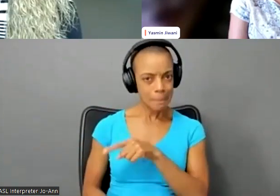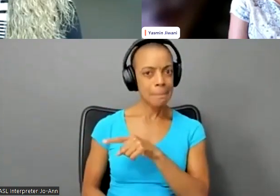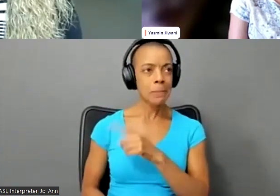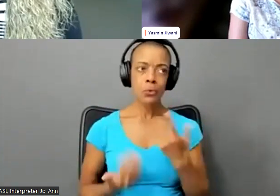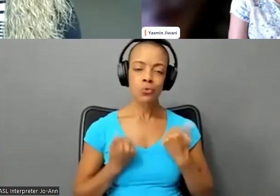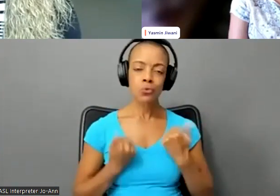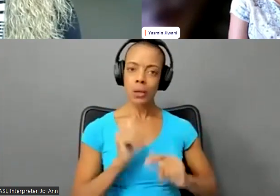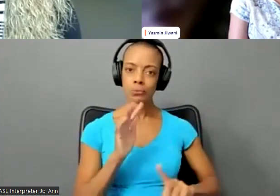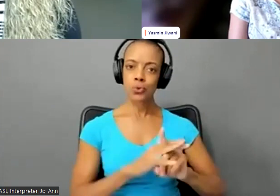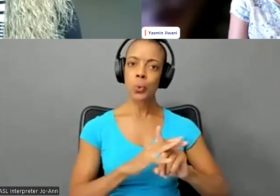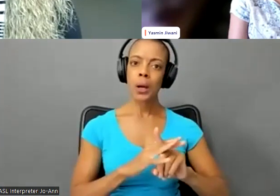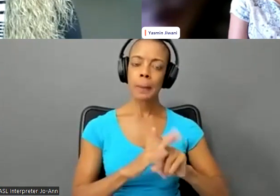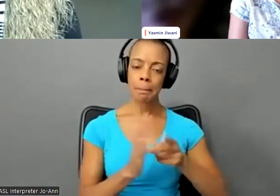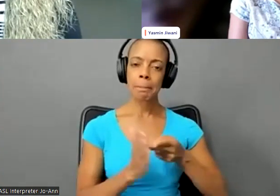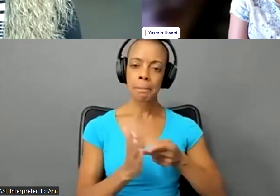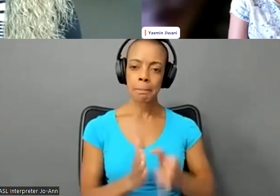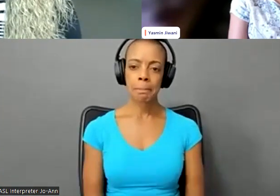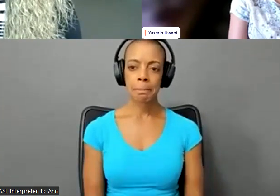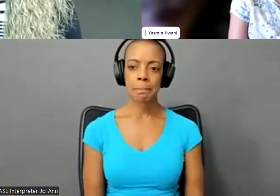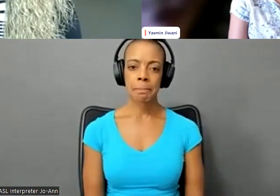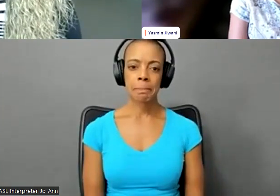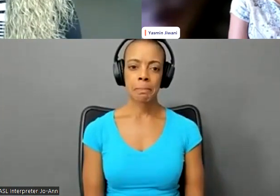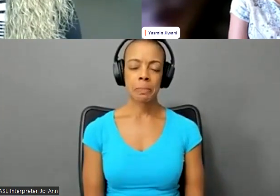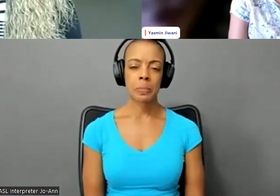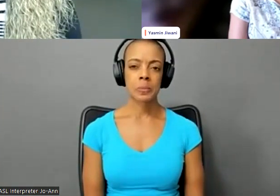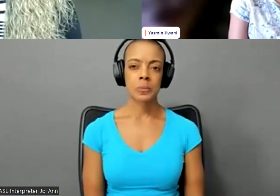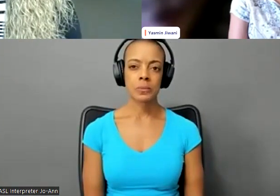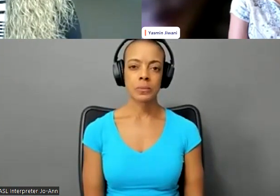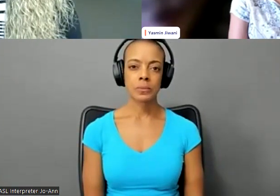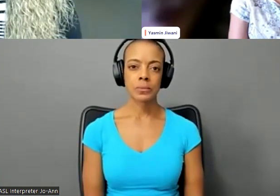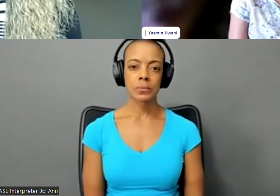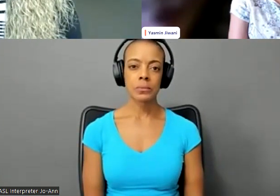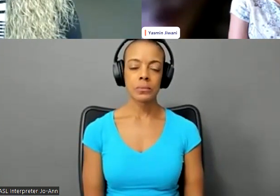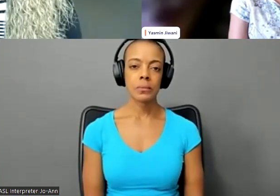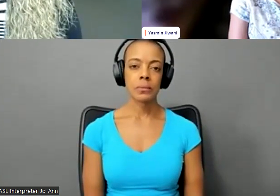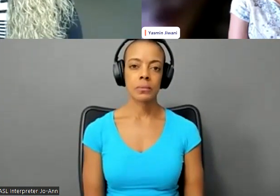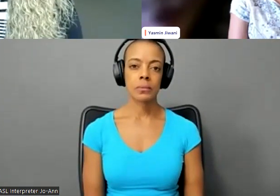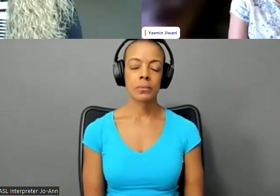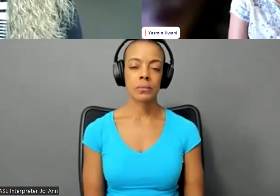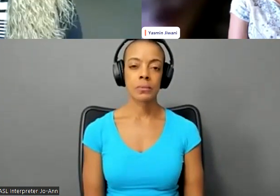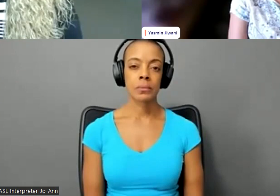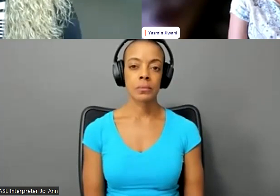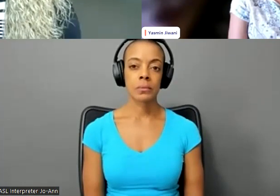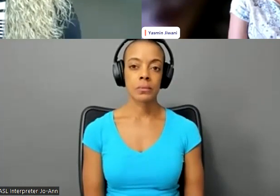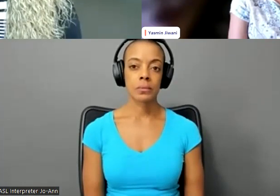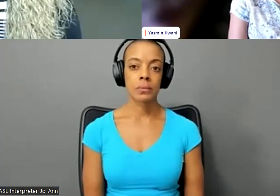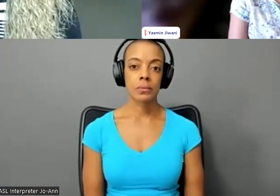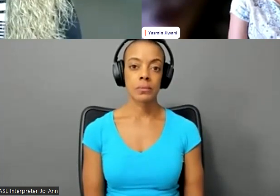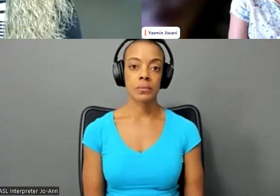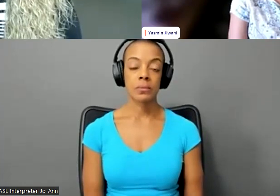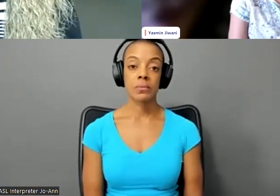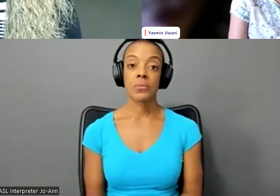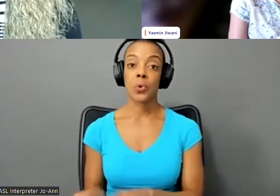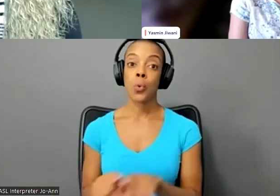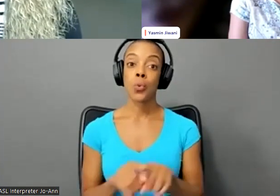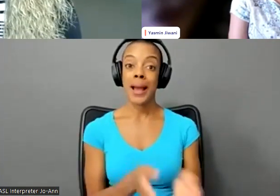And do that with integrity. And I think, you'll be well positioned. Even asking for questions